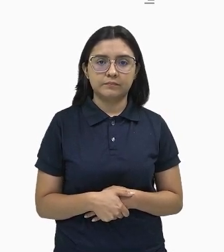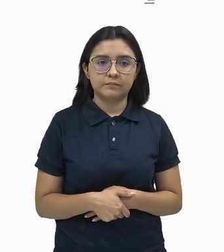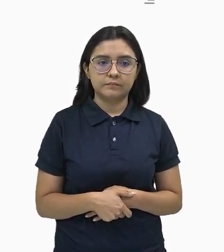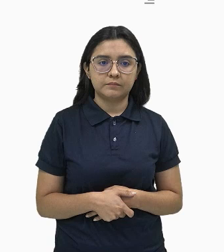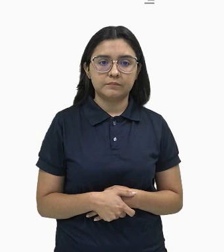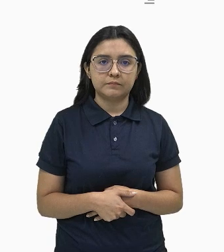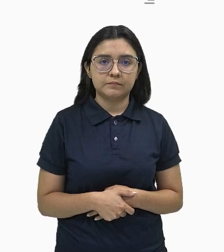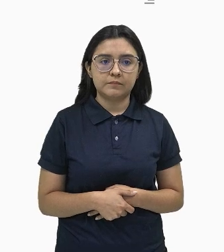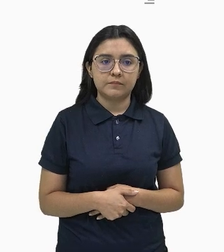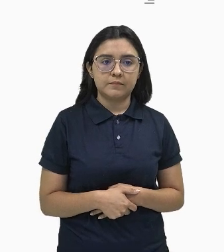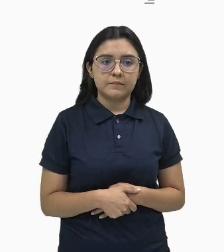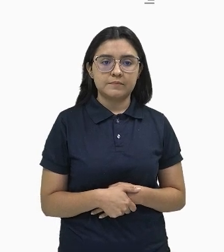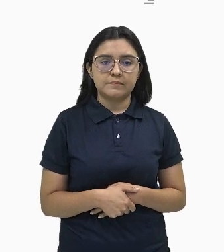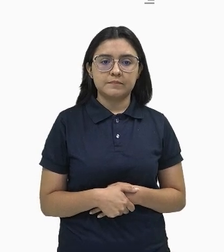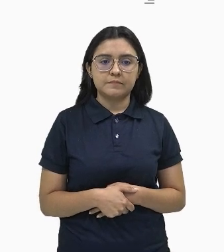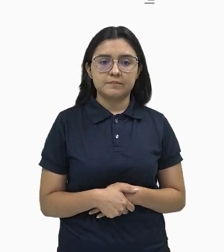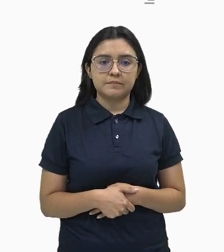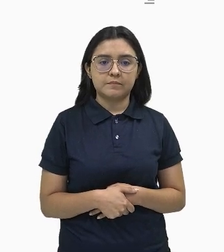product,